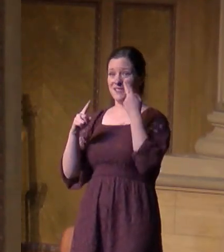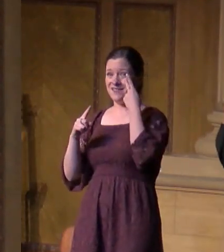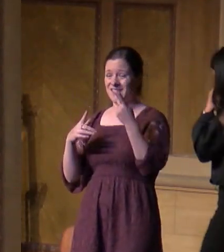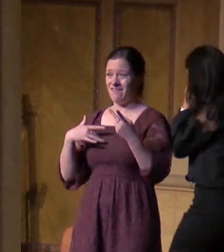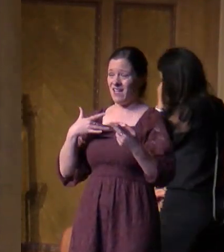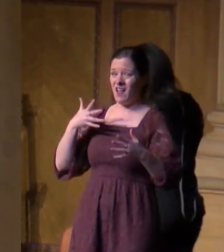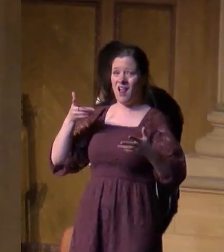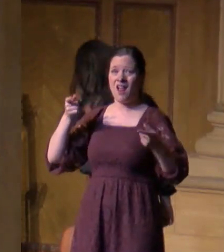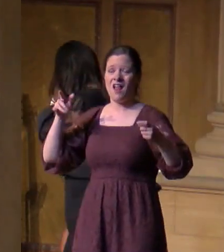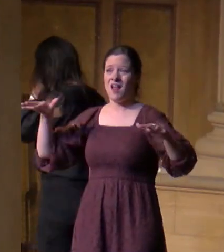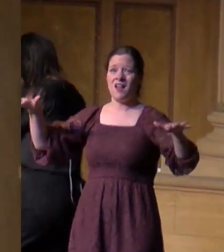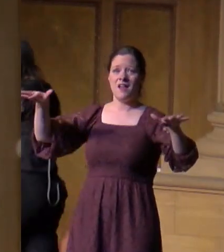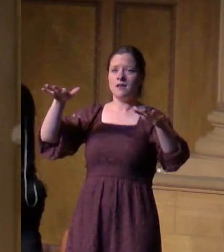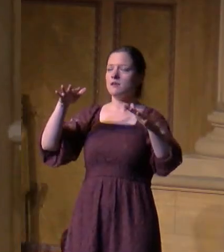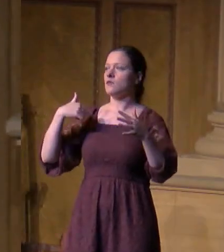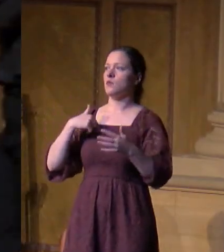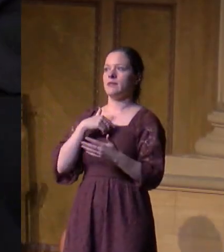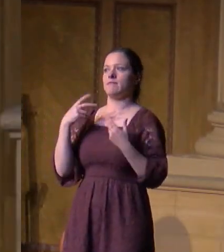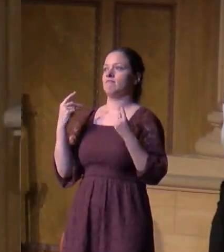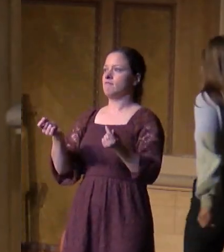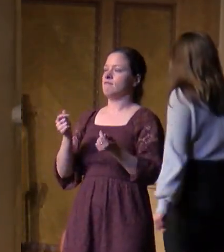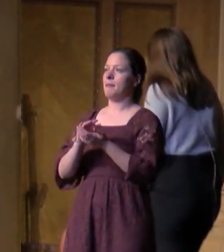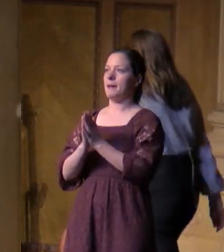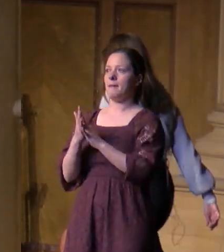we fear those who have the power to take from us